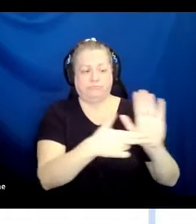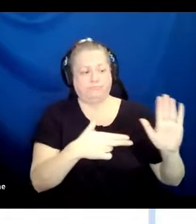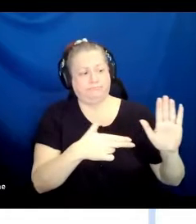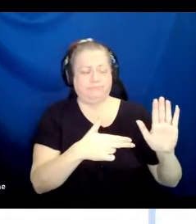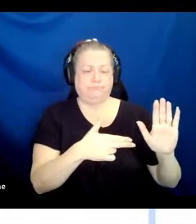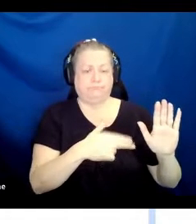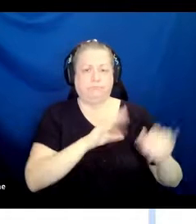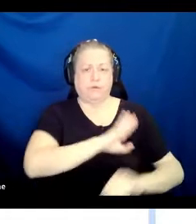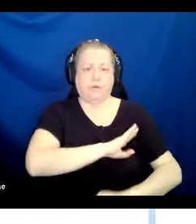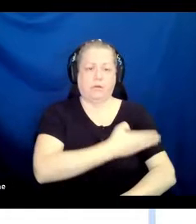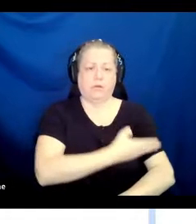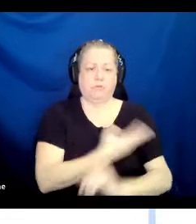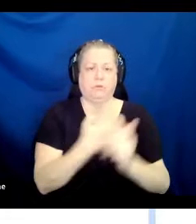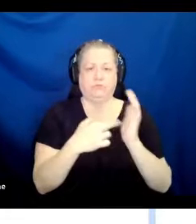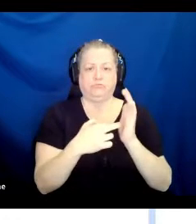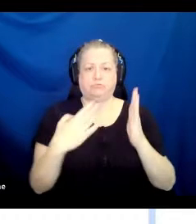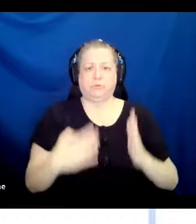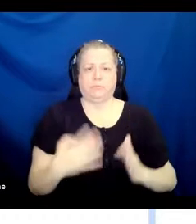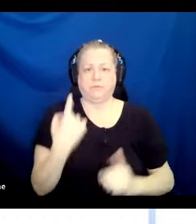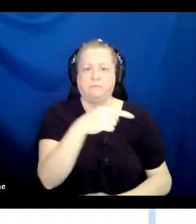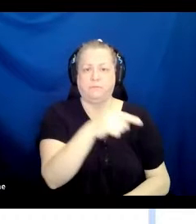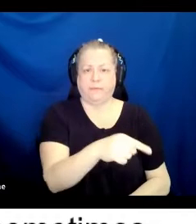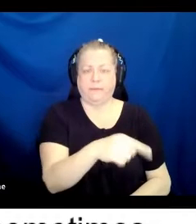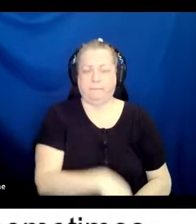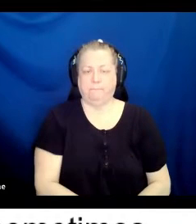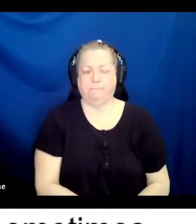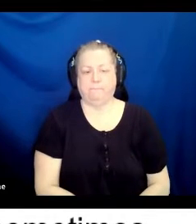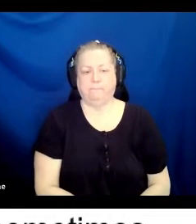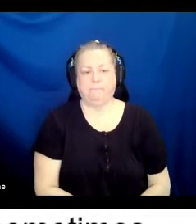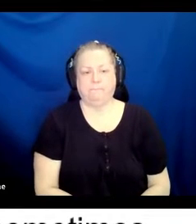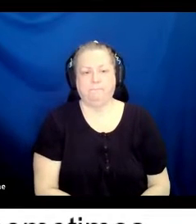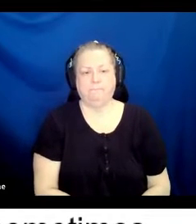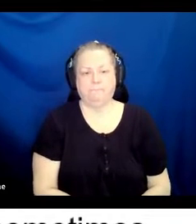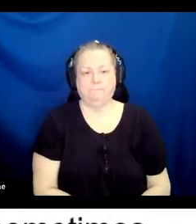how you can do that. Next slide.